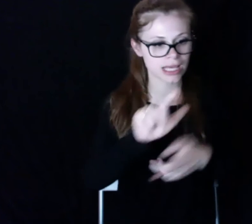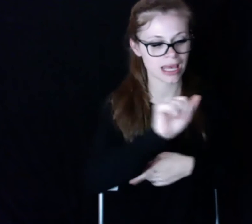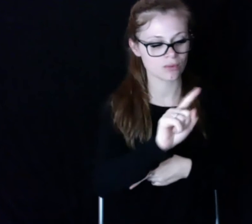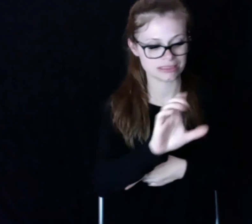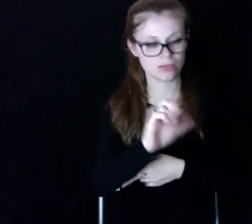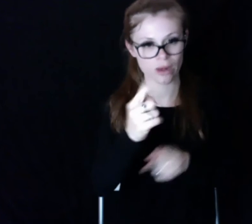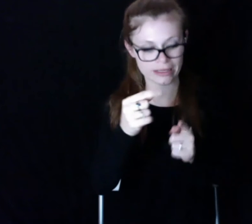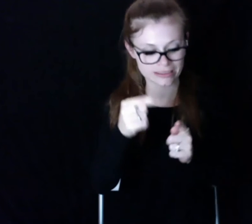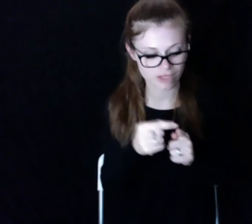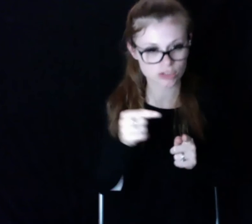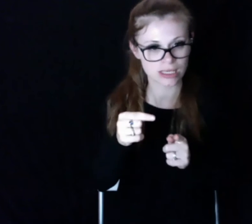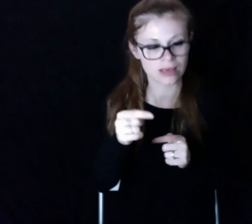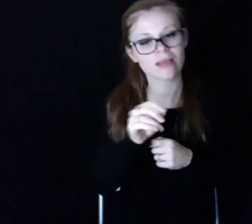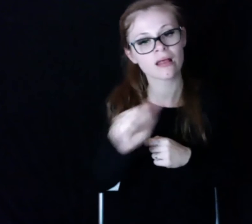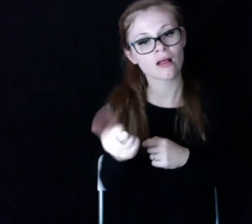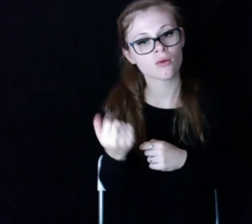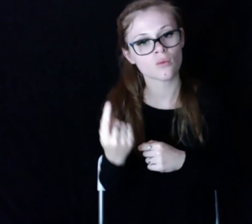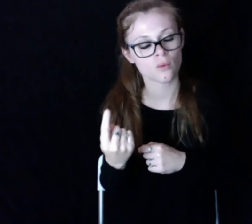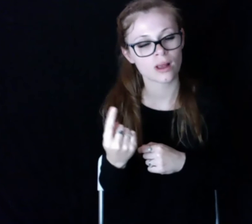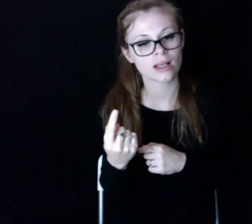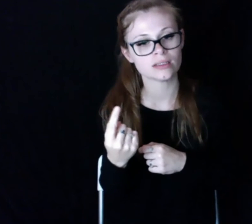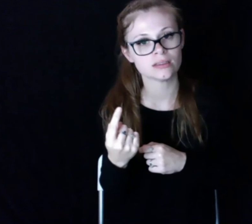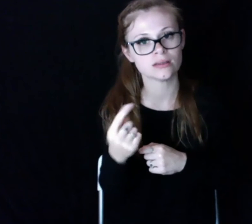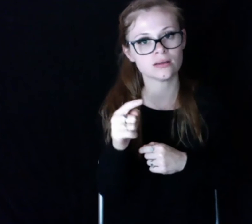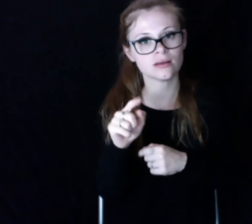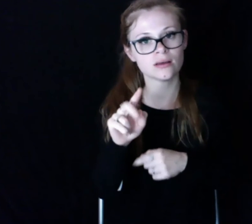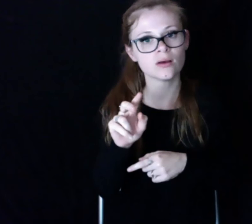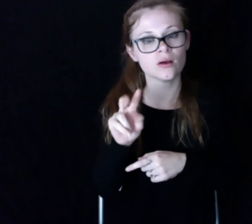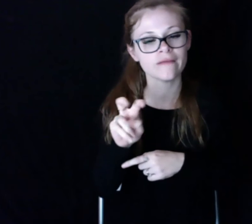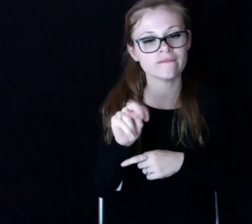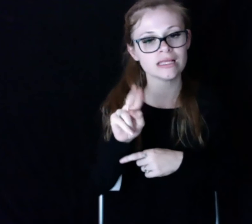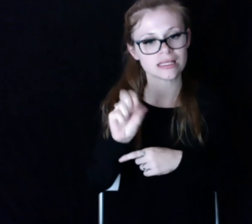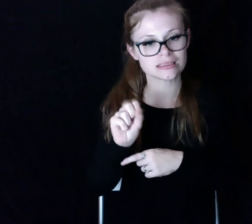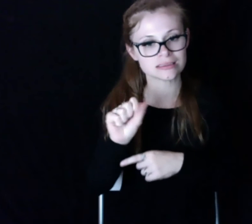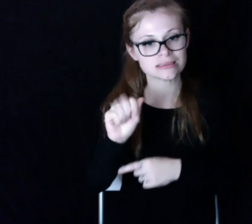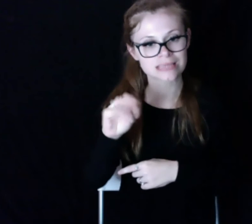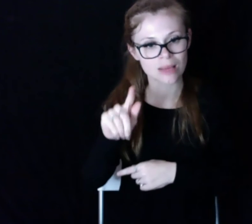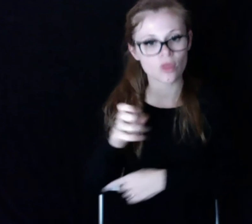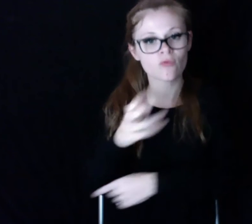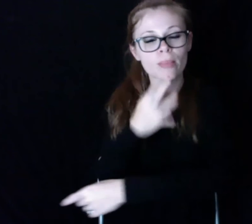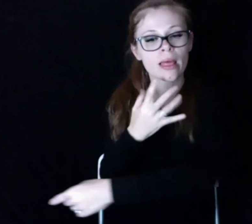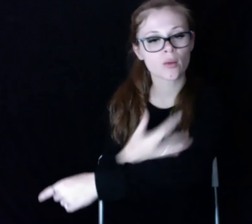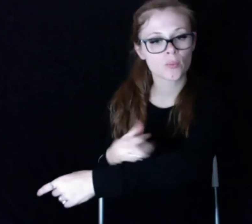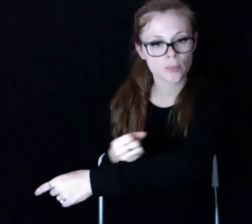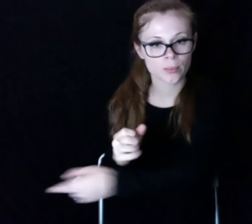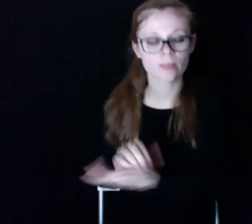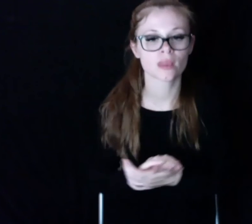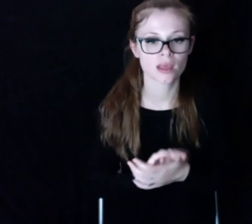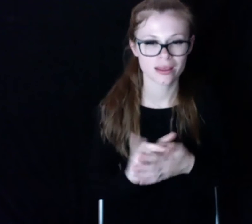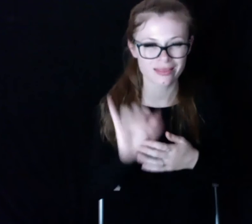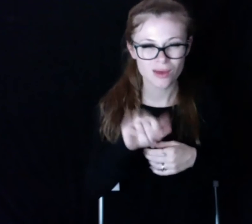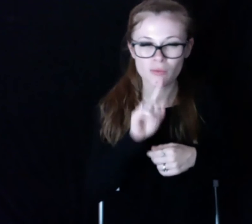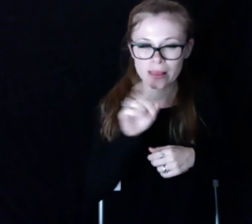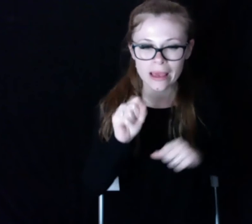stick A1C, and one is through a venous sample that's part of a blood draw. Those can vary,